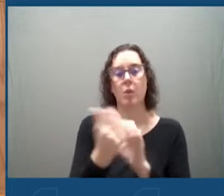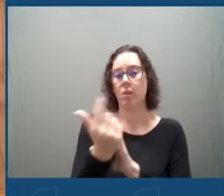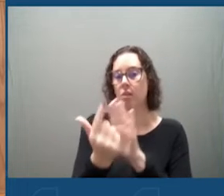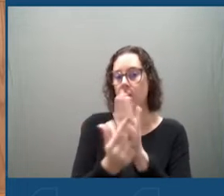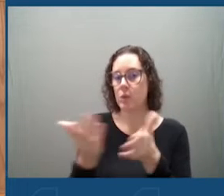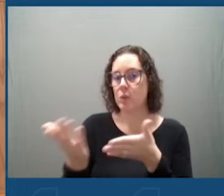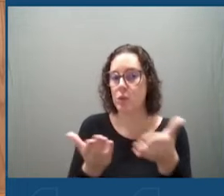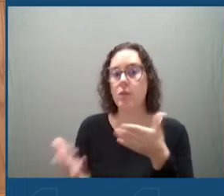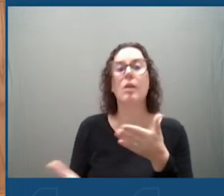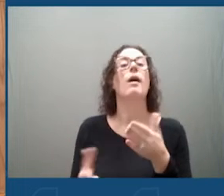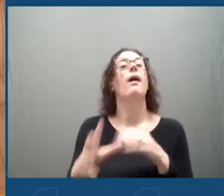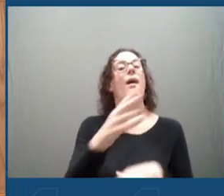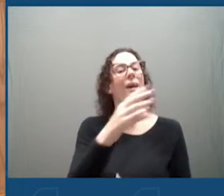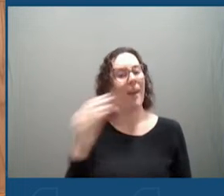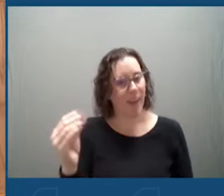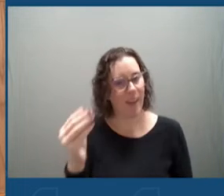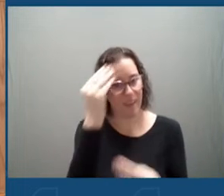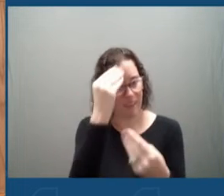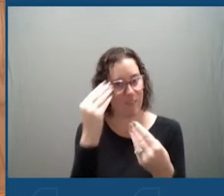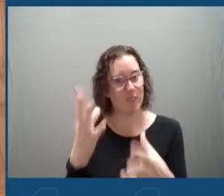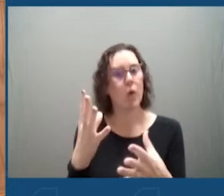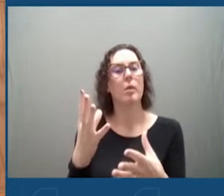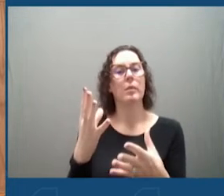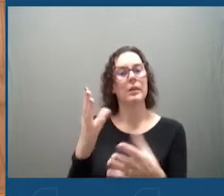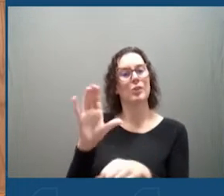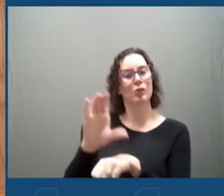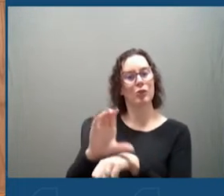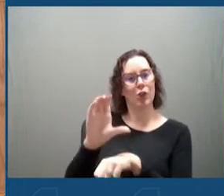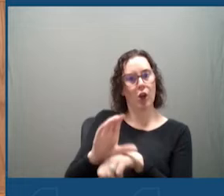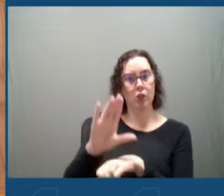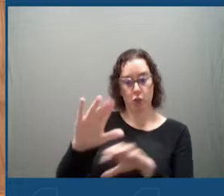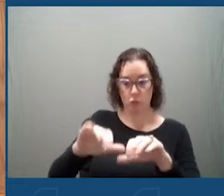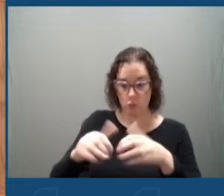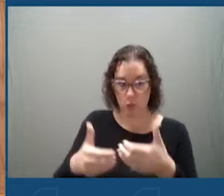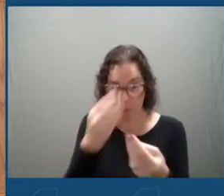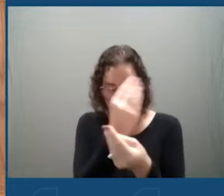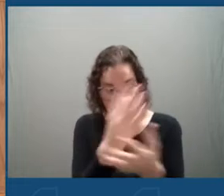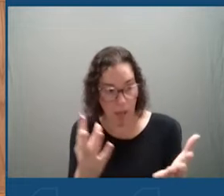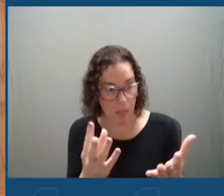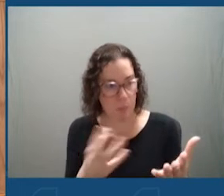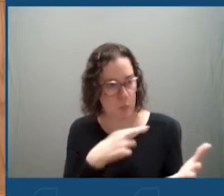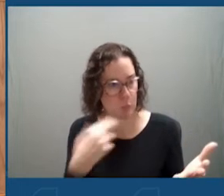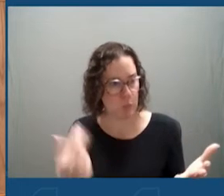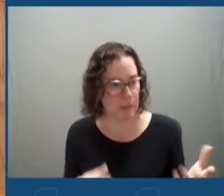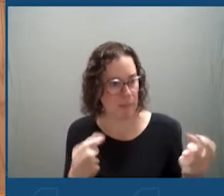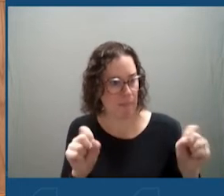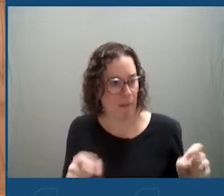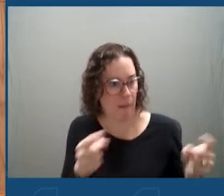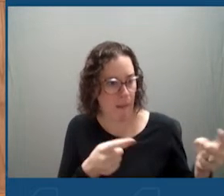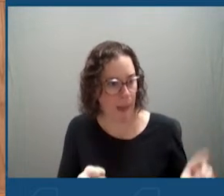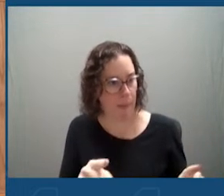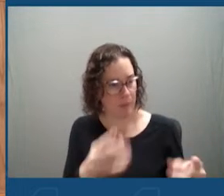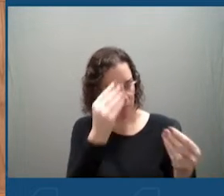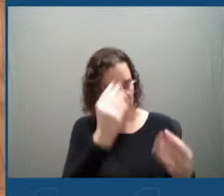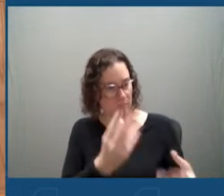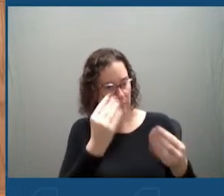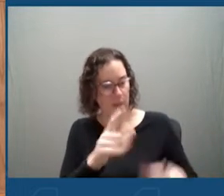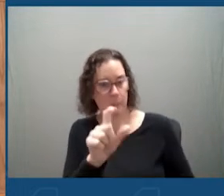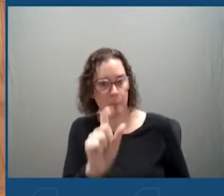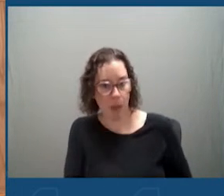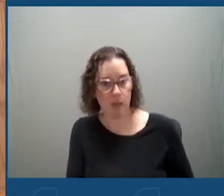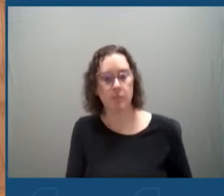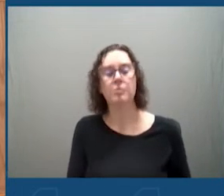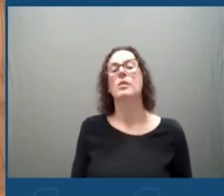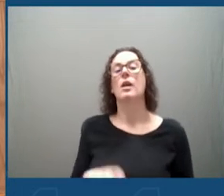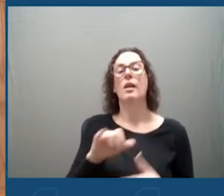and informing faith leaders to tell their flock about the risks that they pose. The task force